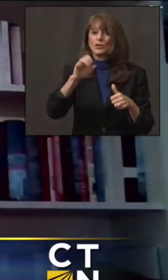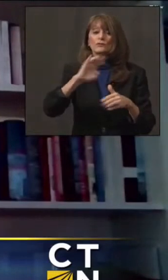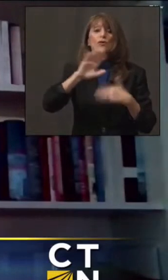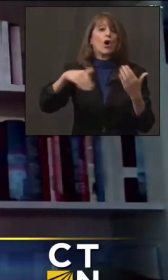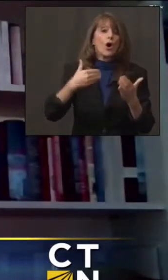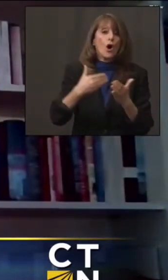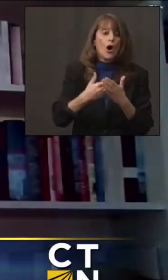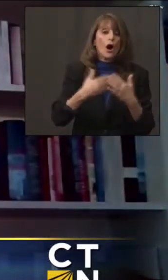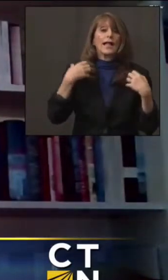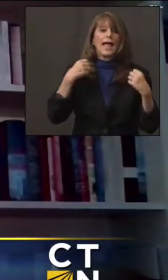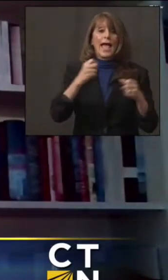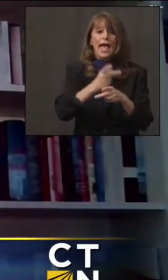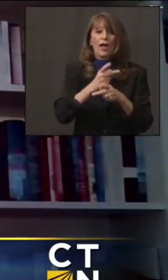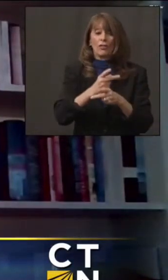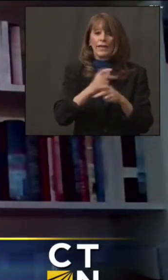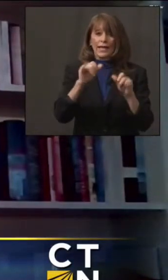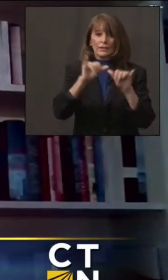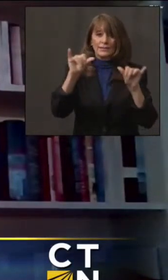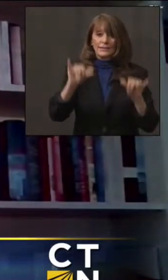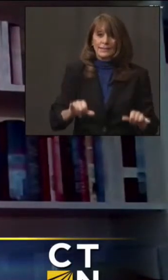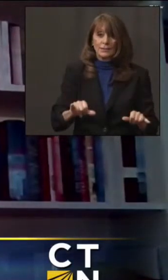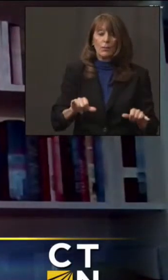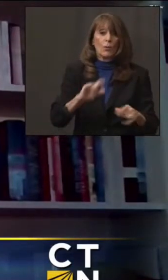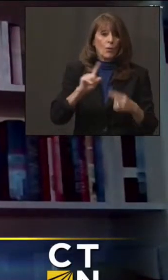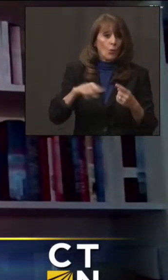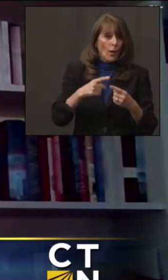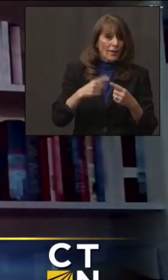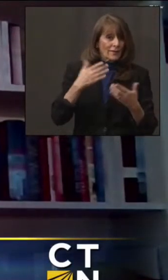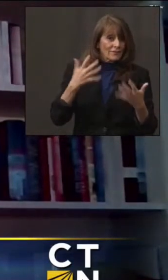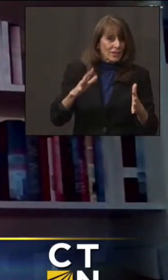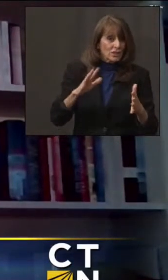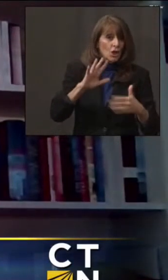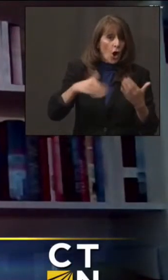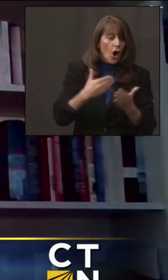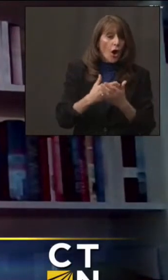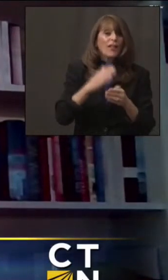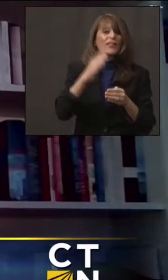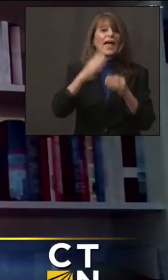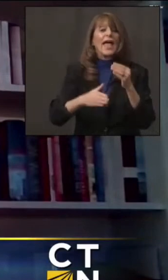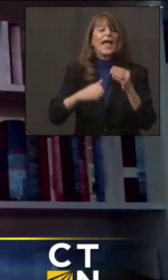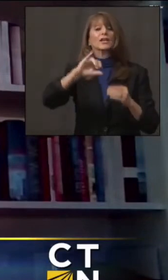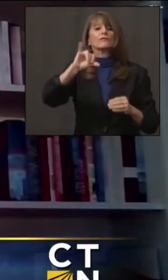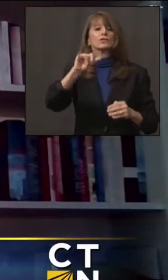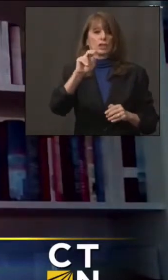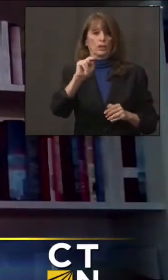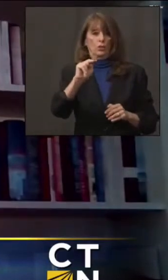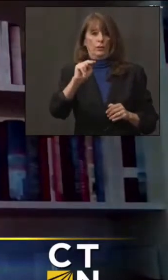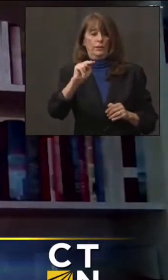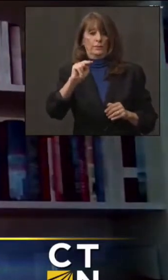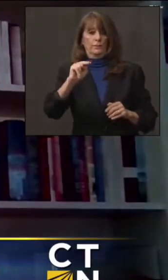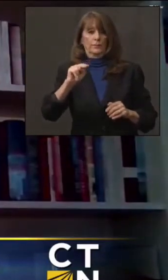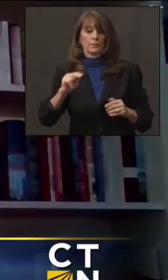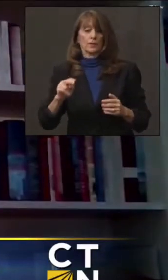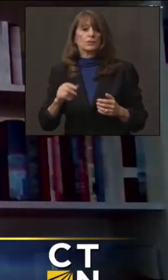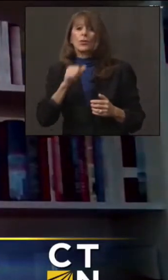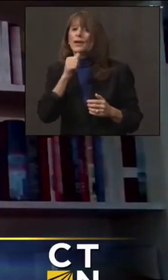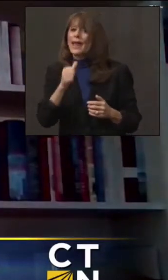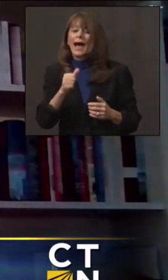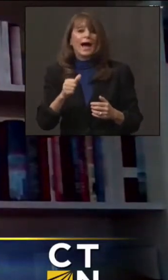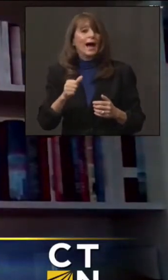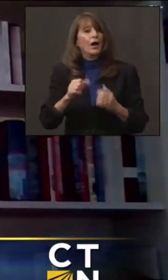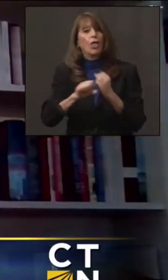and nursing home population by the end of January. So we're talking a matter of weeks, not